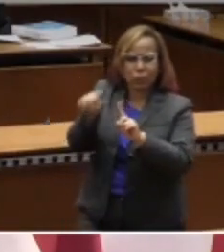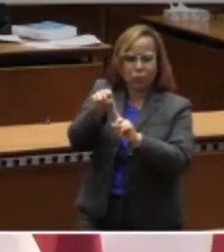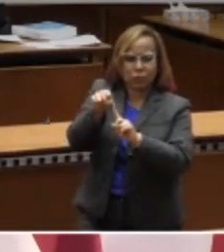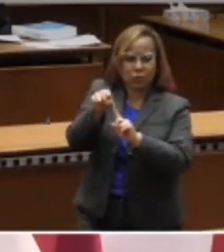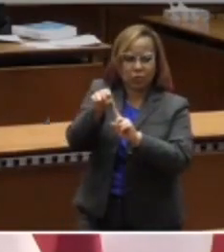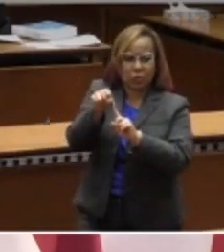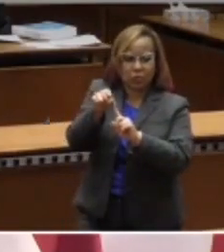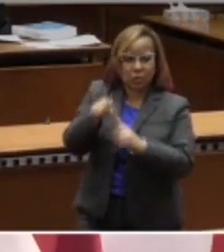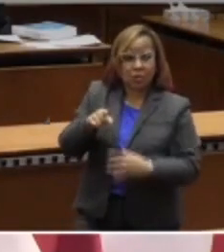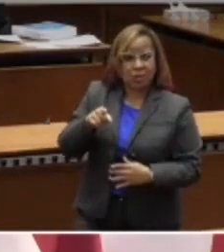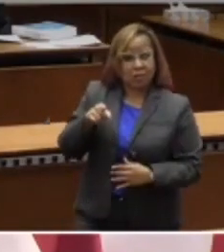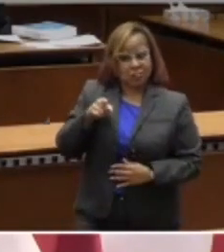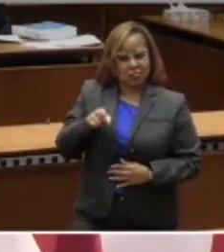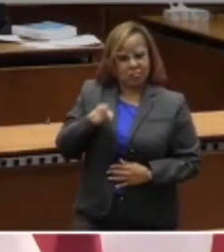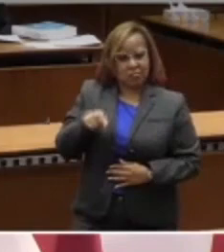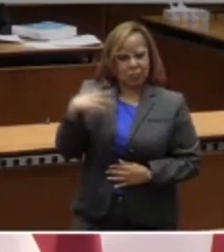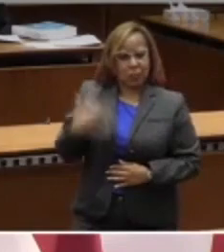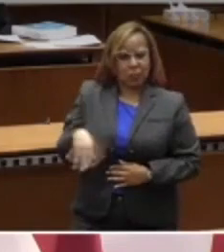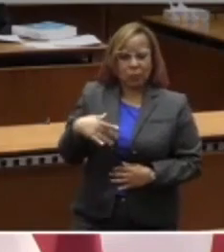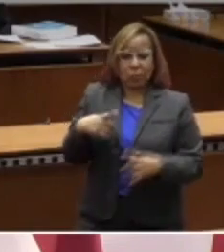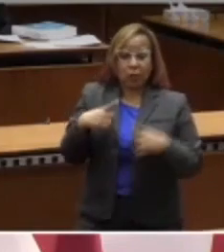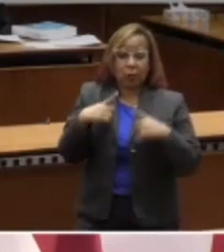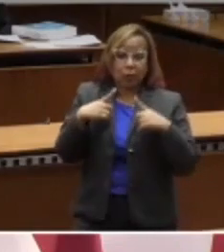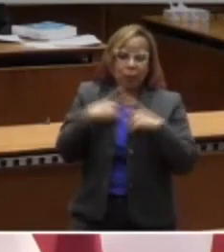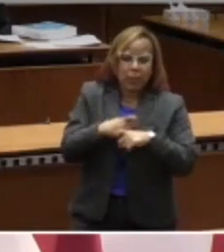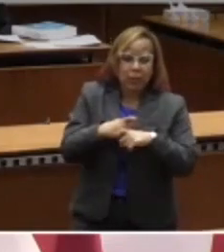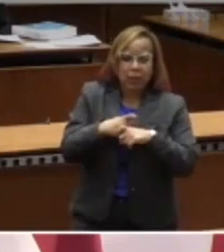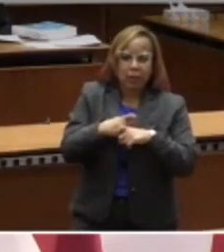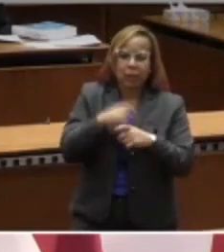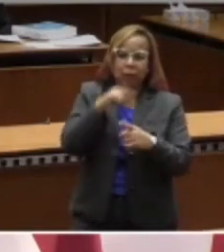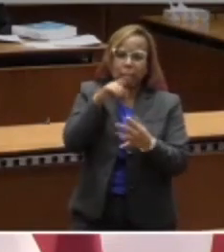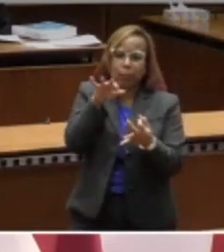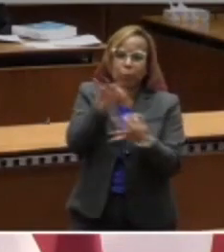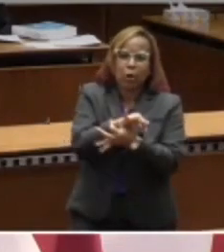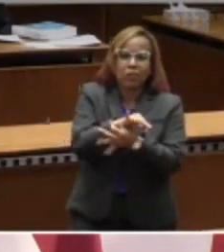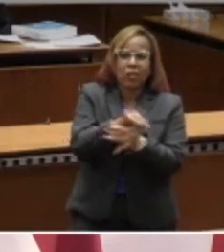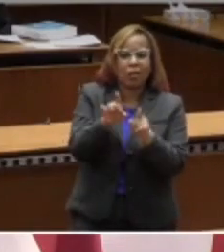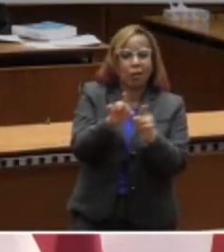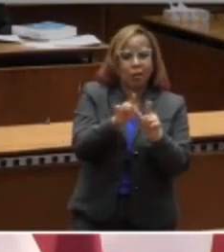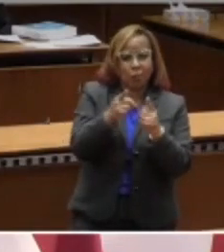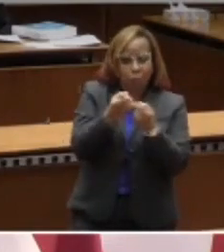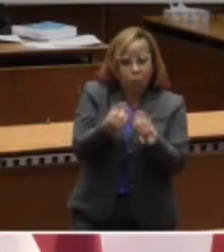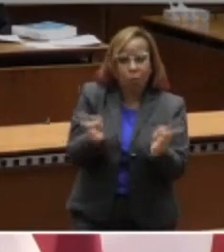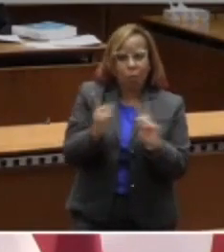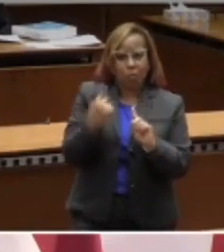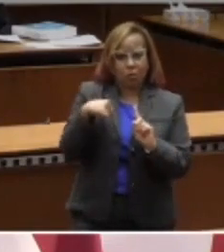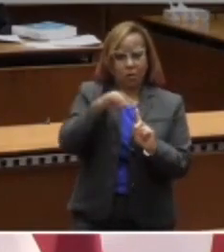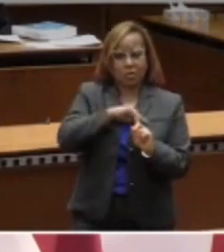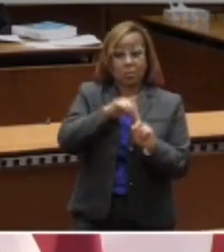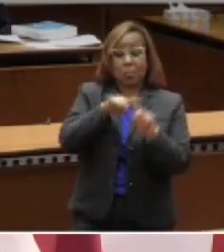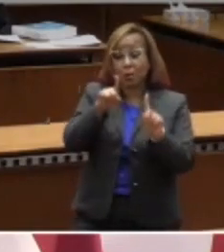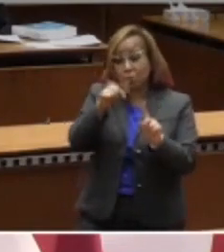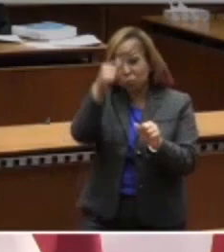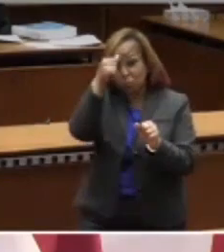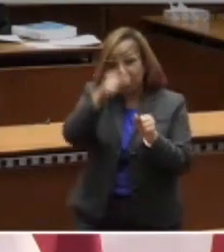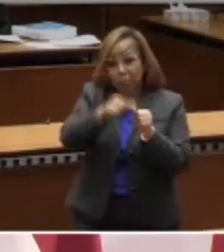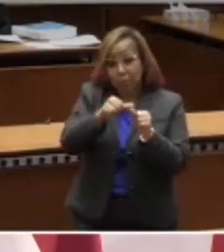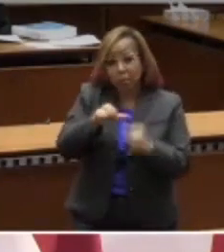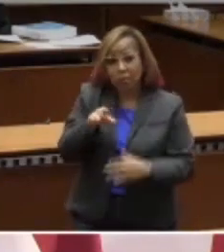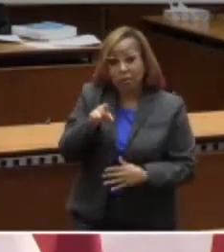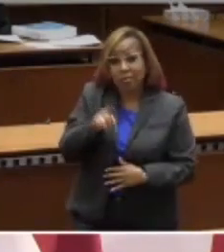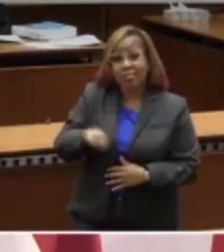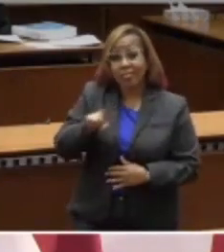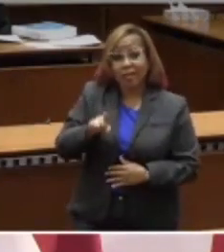They are as complicated and imperfect as all of us. But do remember, they are